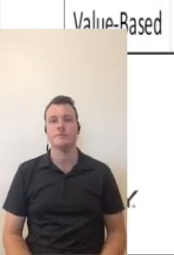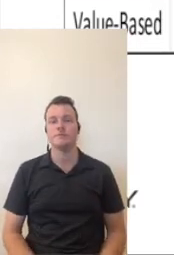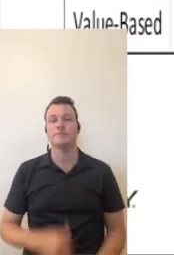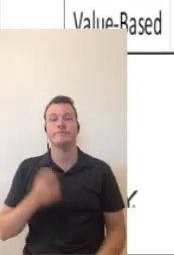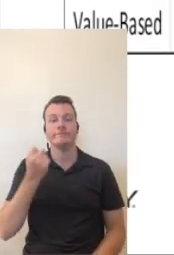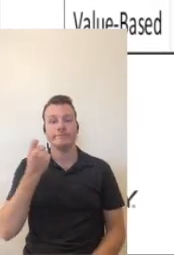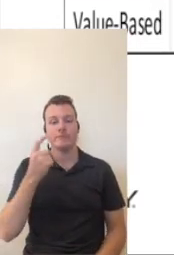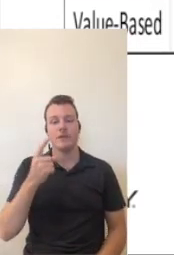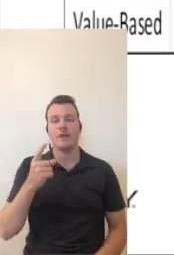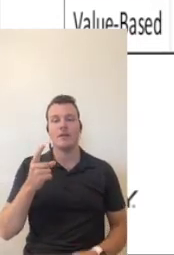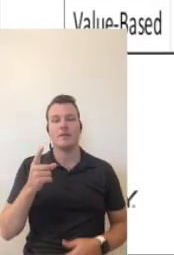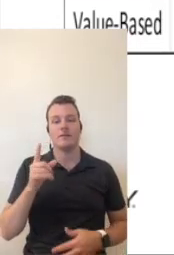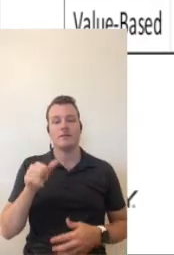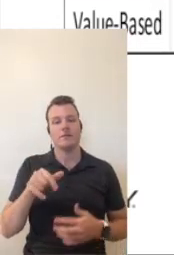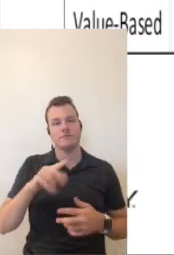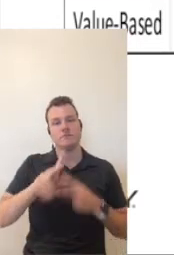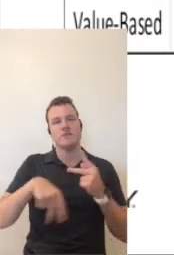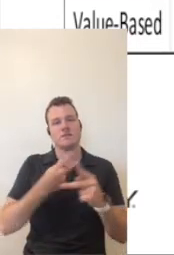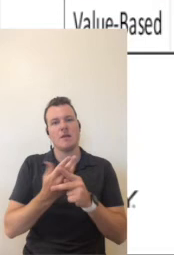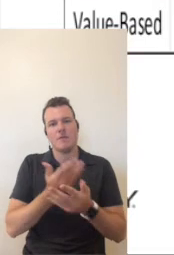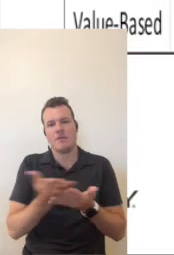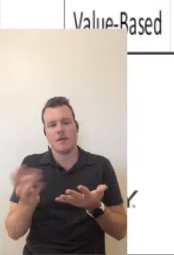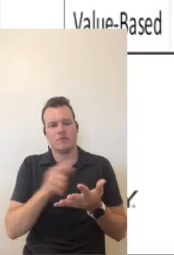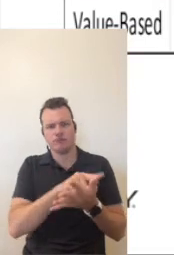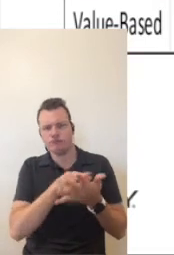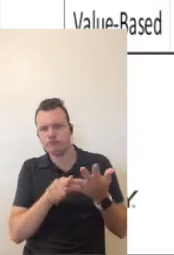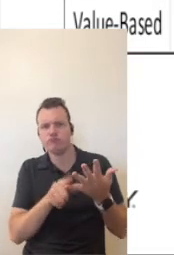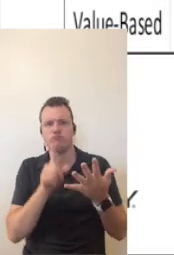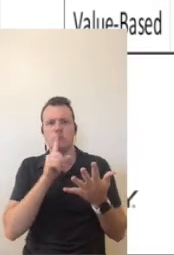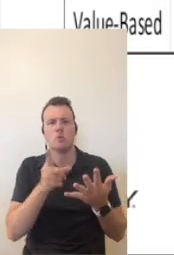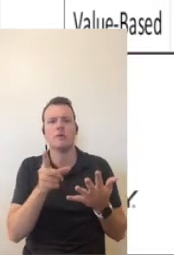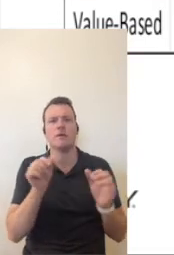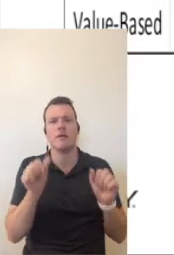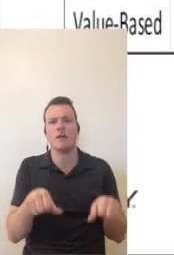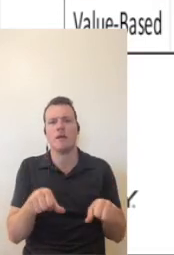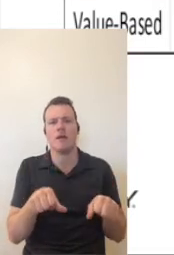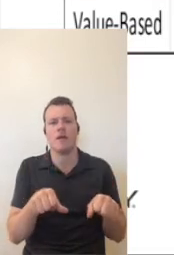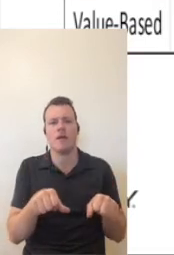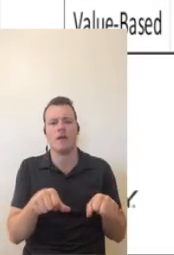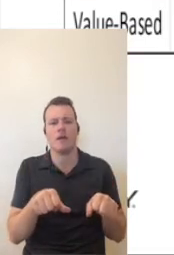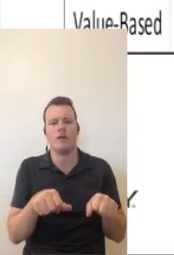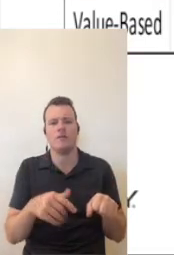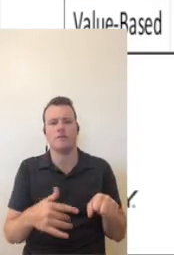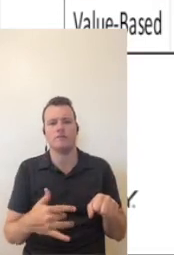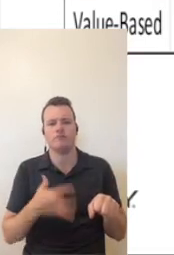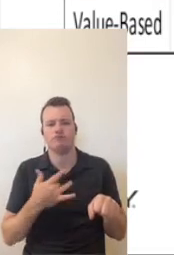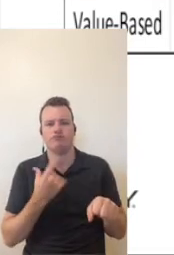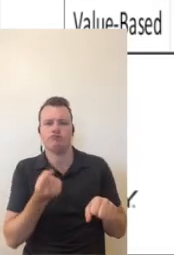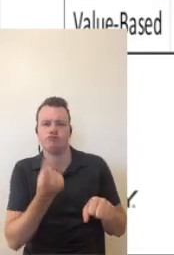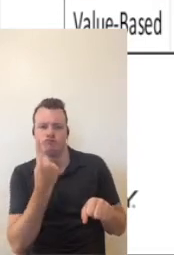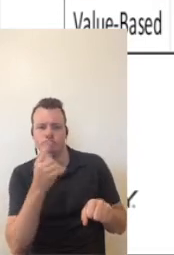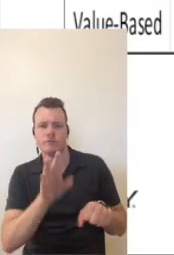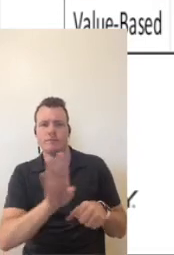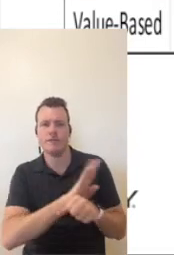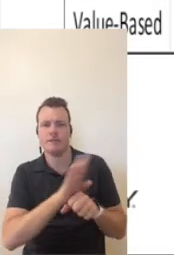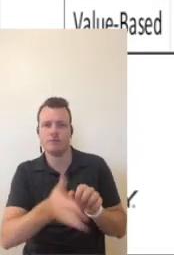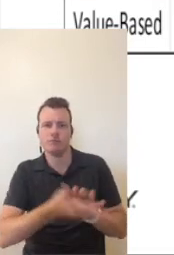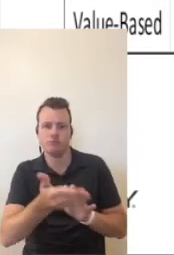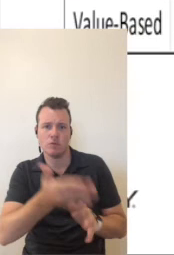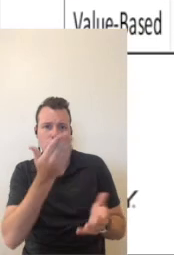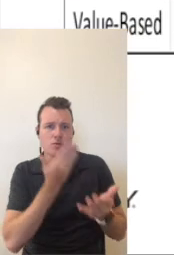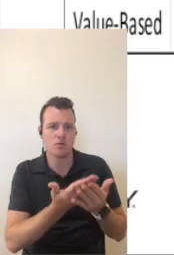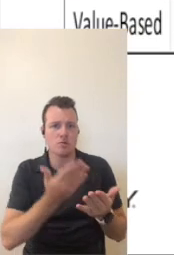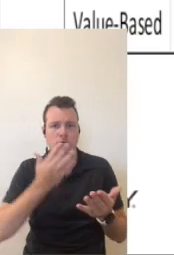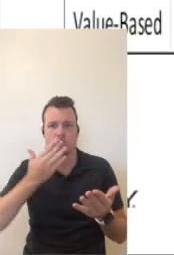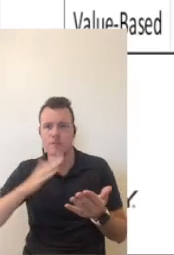people, my expenses are going down. So these are the kinds of things that you can use to actually get a pulse